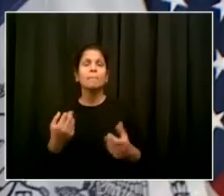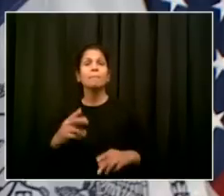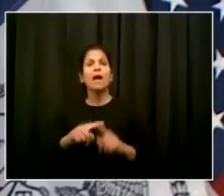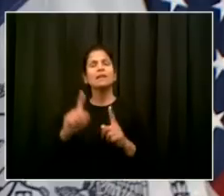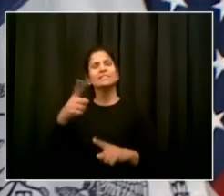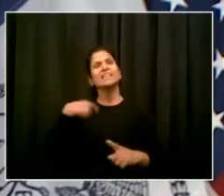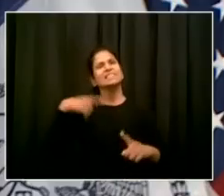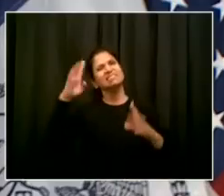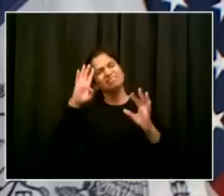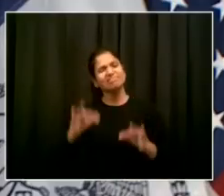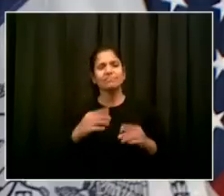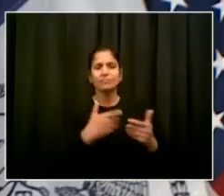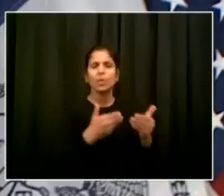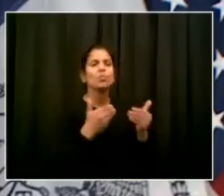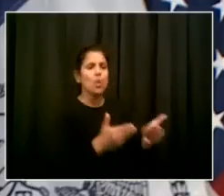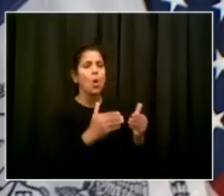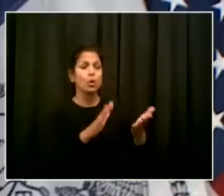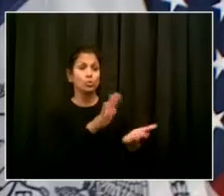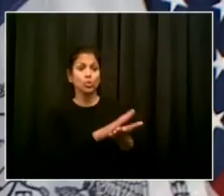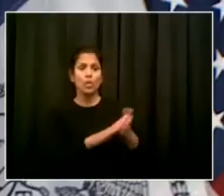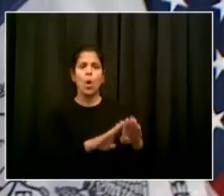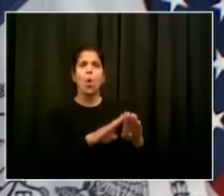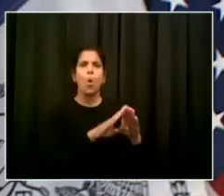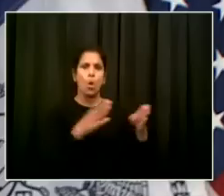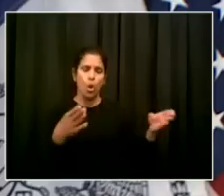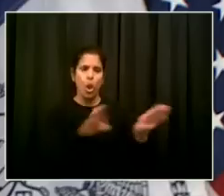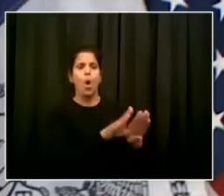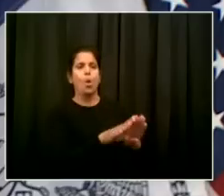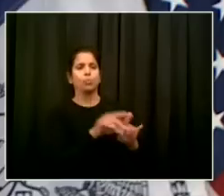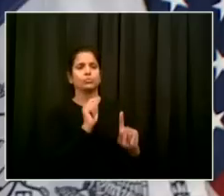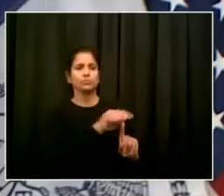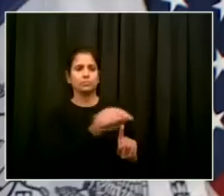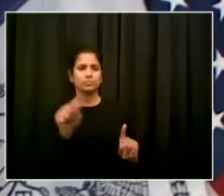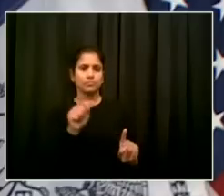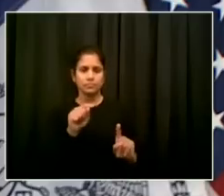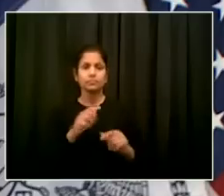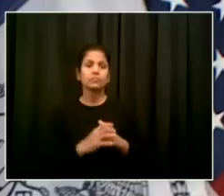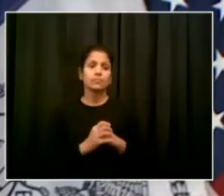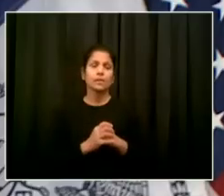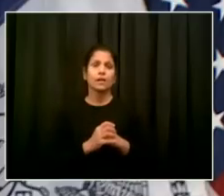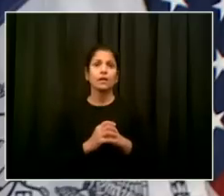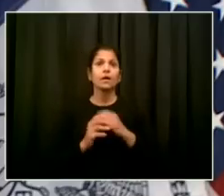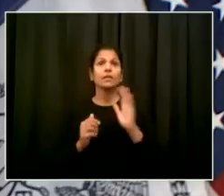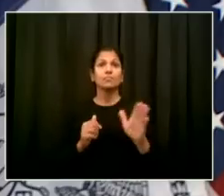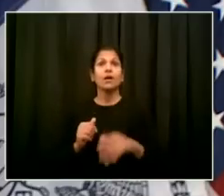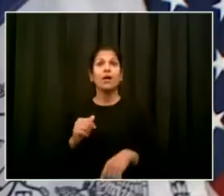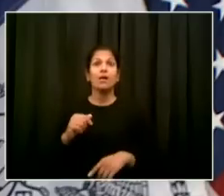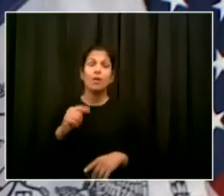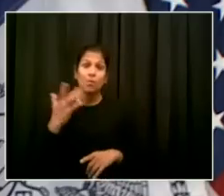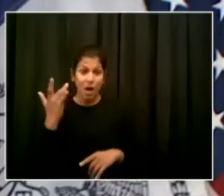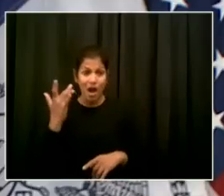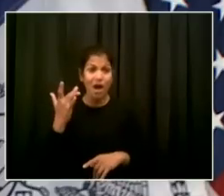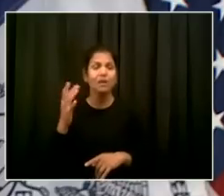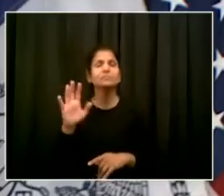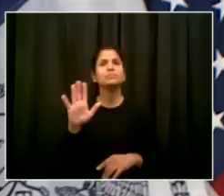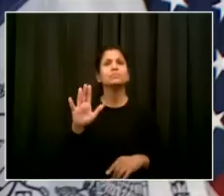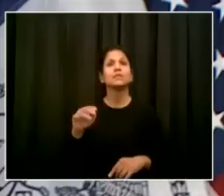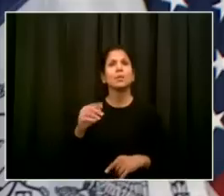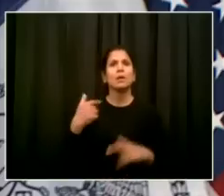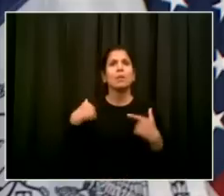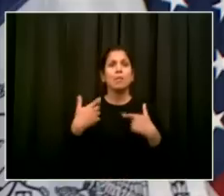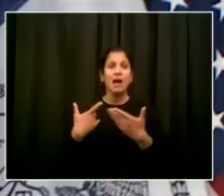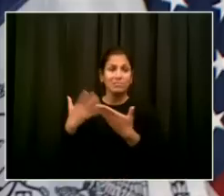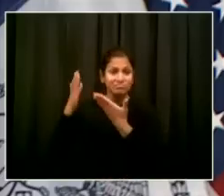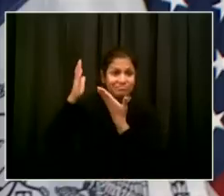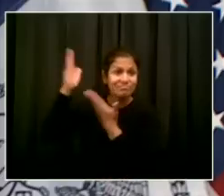the zip code strategy we put forward and the zone strategy the state ultimately chose. But where a school was previously told to close, it